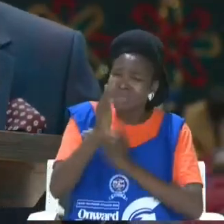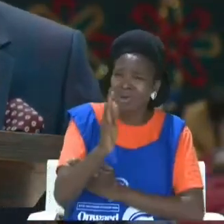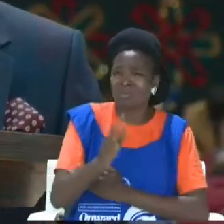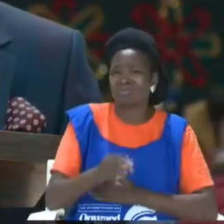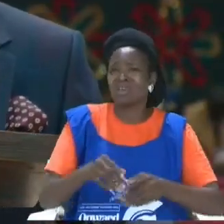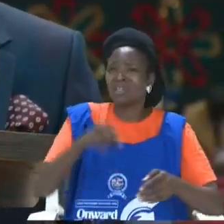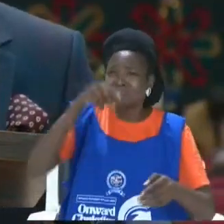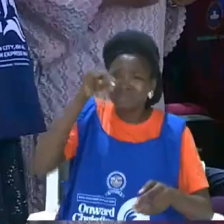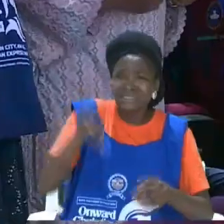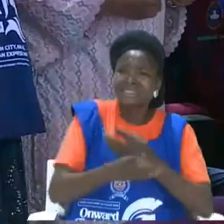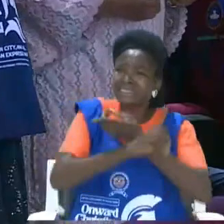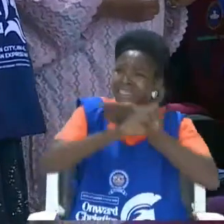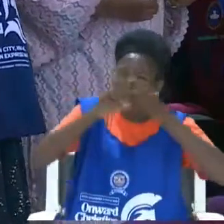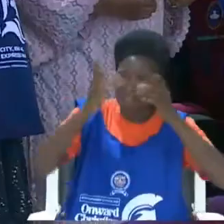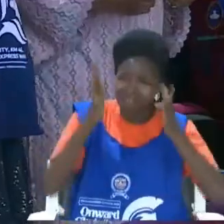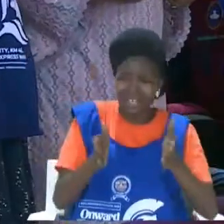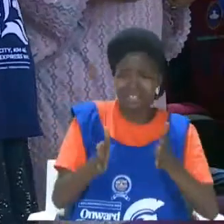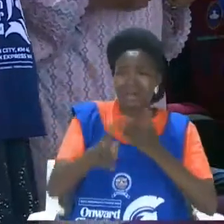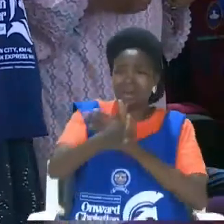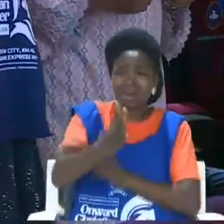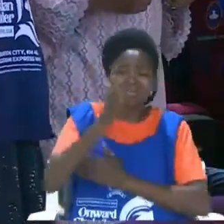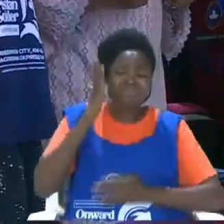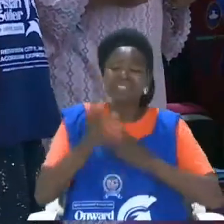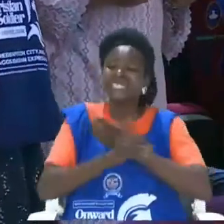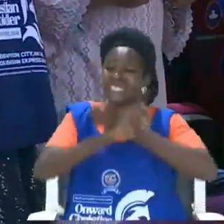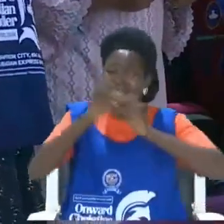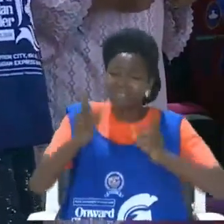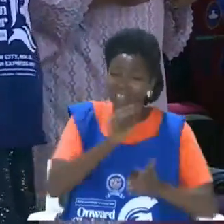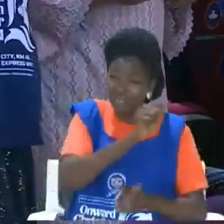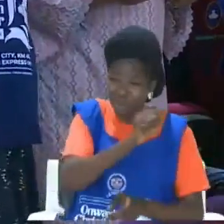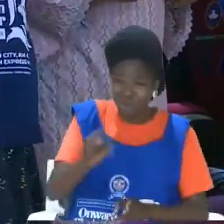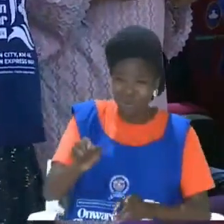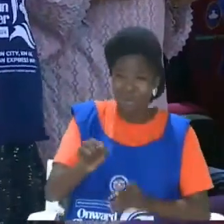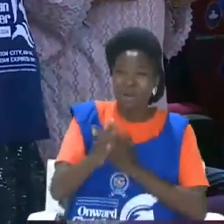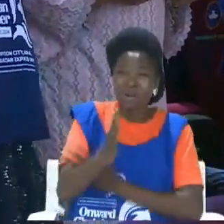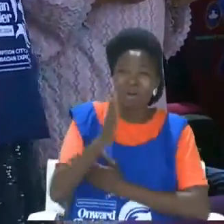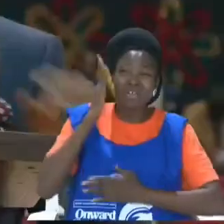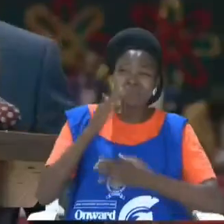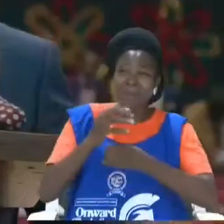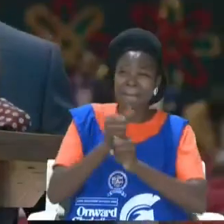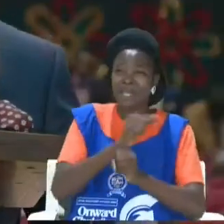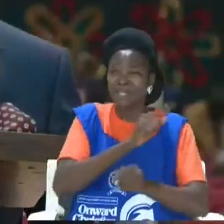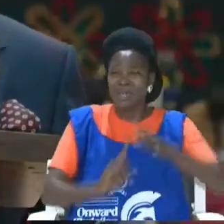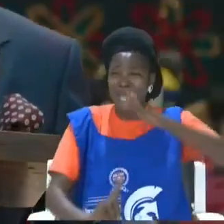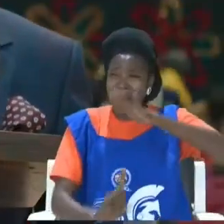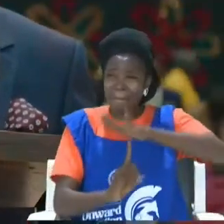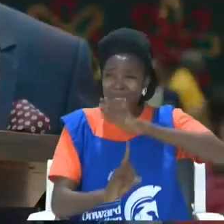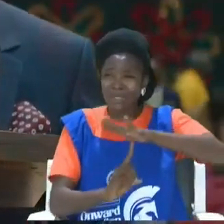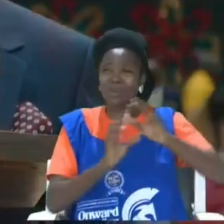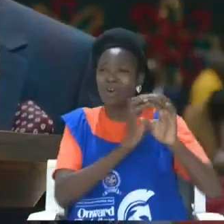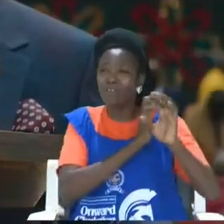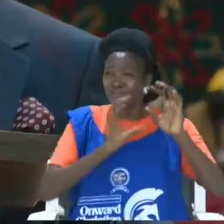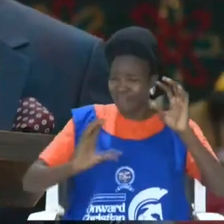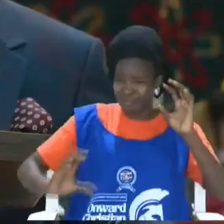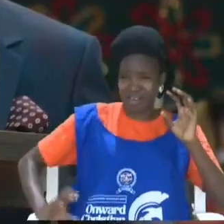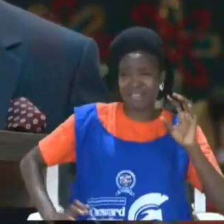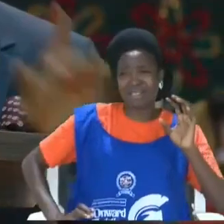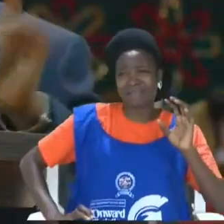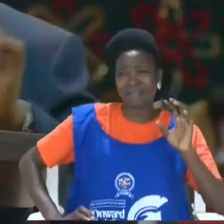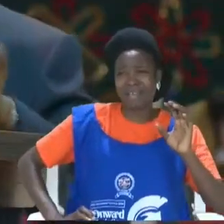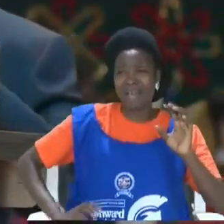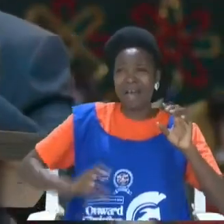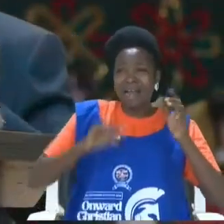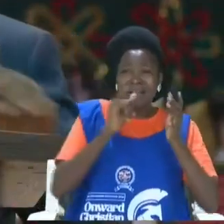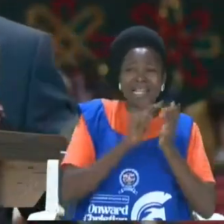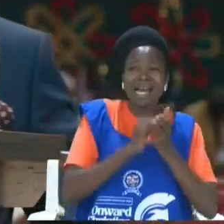deliverance. He will deliver you and make you an ambassador of Christ. Like He